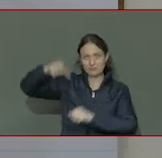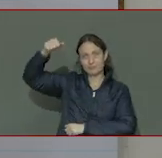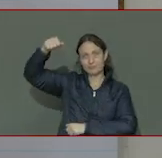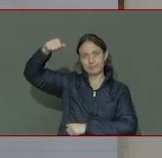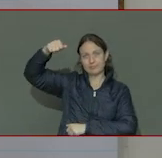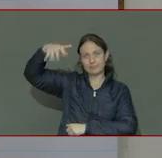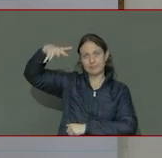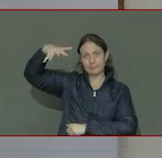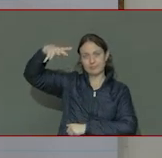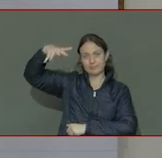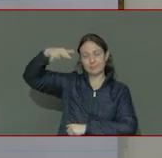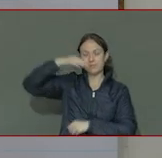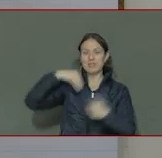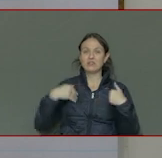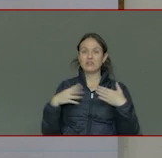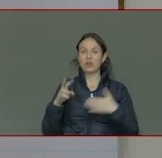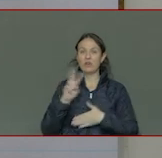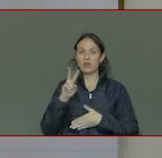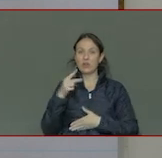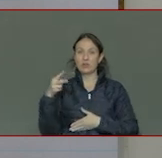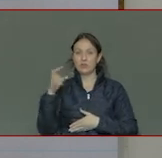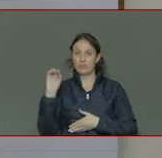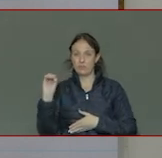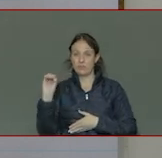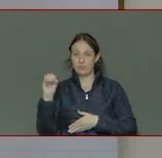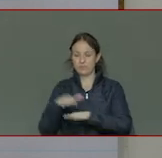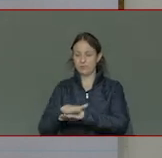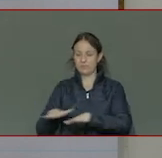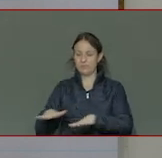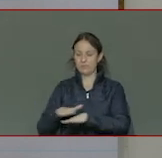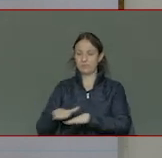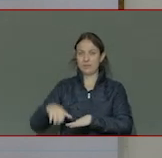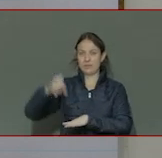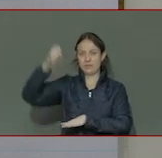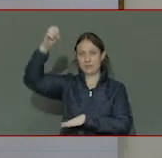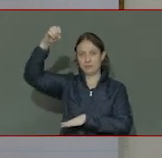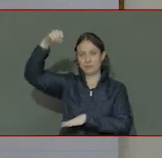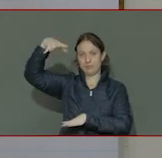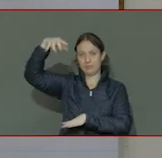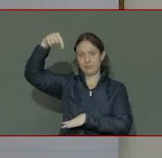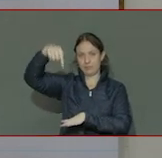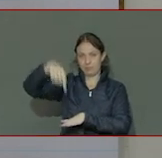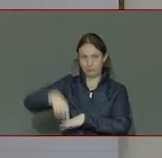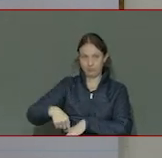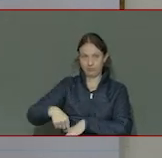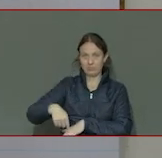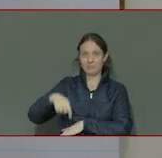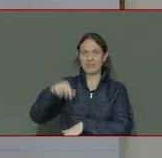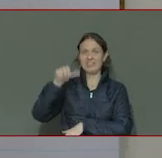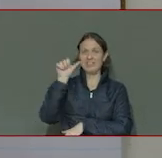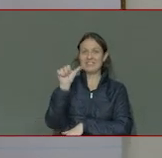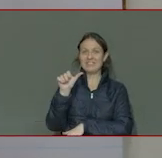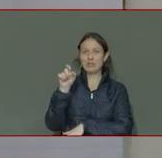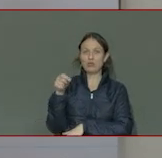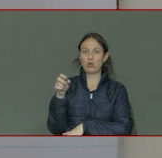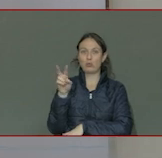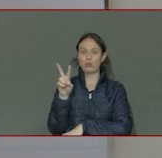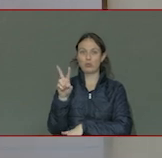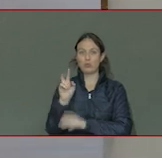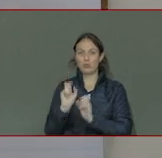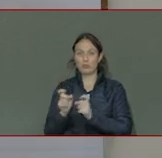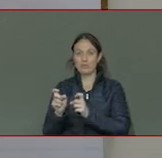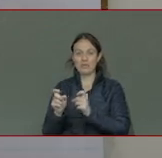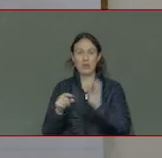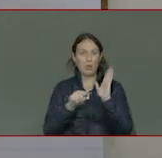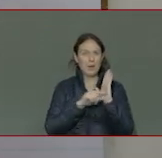0, and it strikes the floor of a speed of 6.2. Okay, why did I put in minus